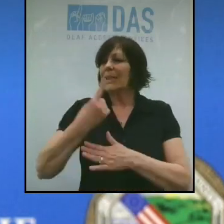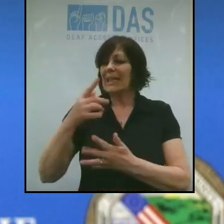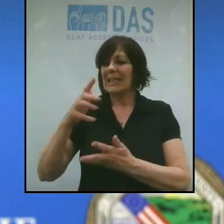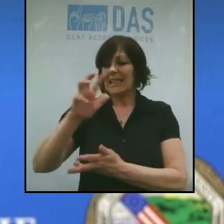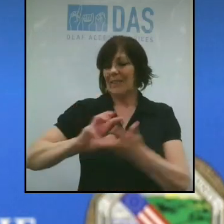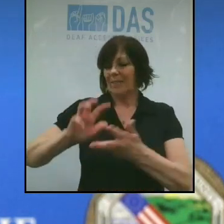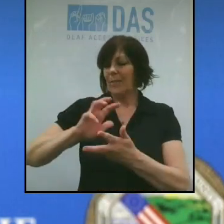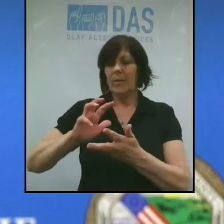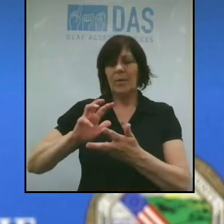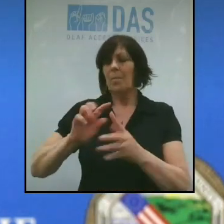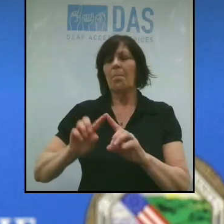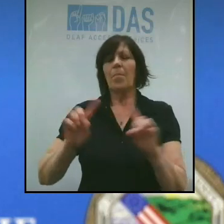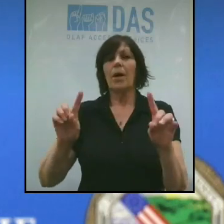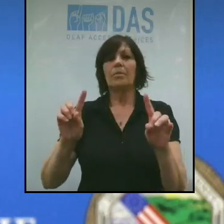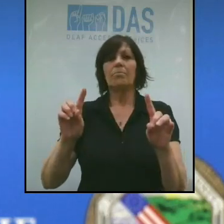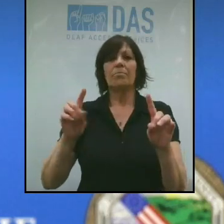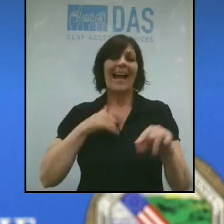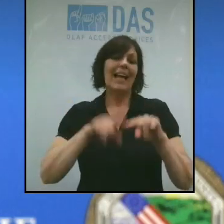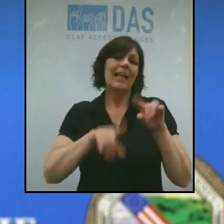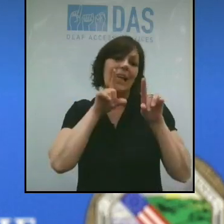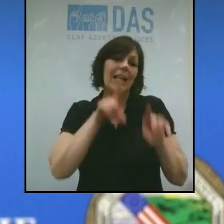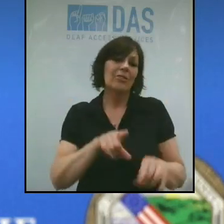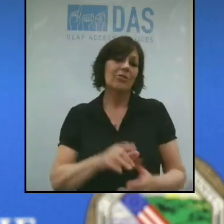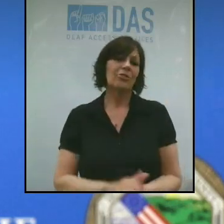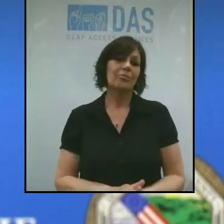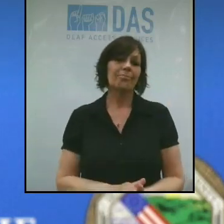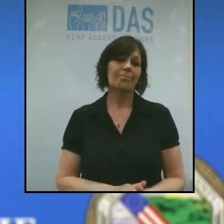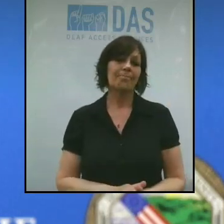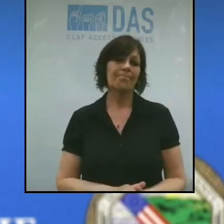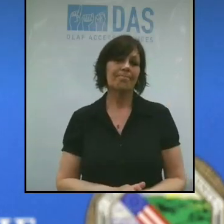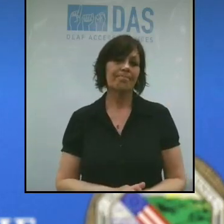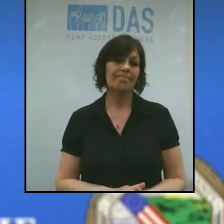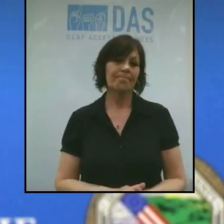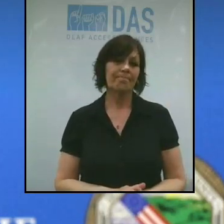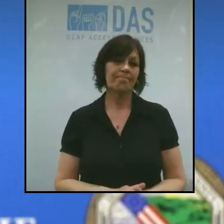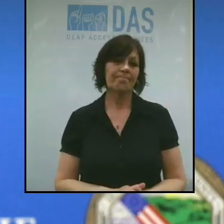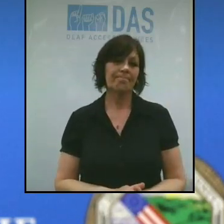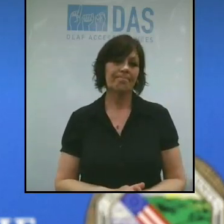that are different, but I couldn't answer that question.